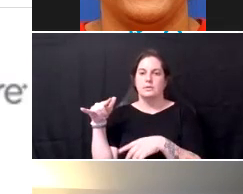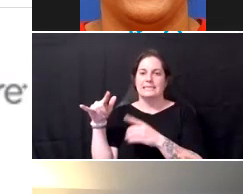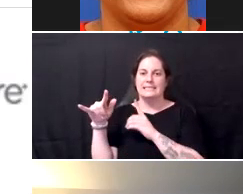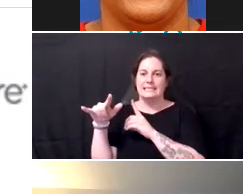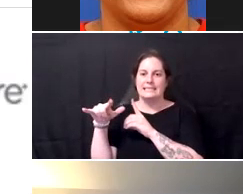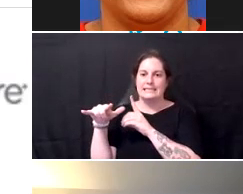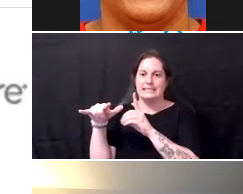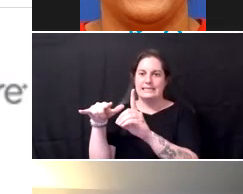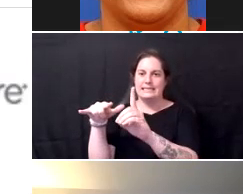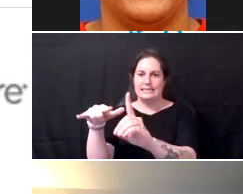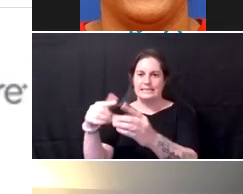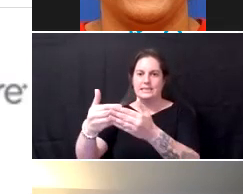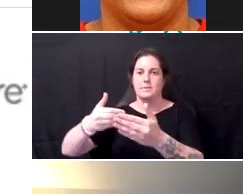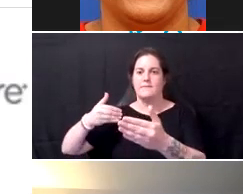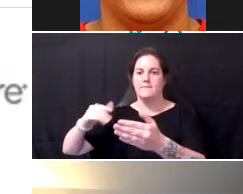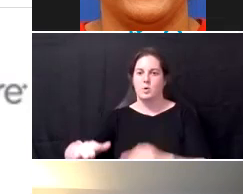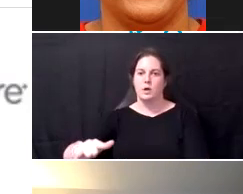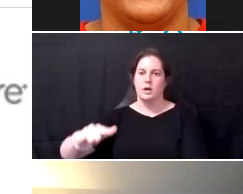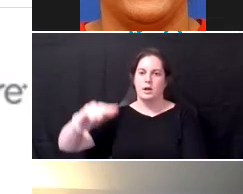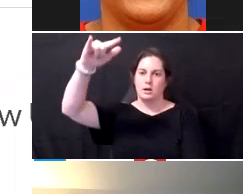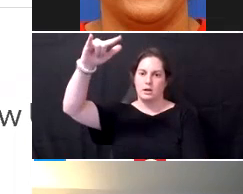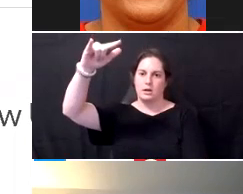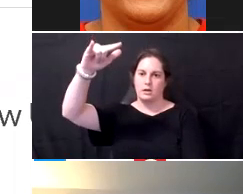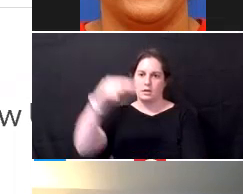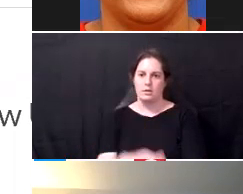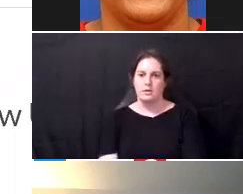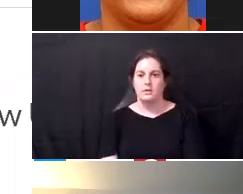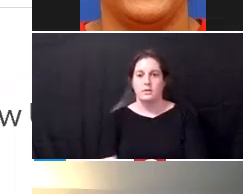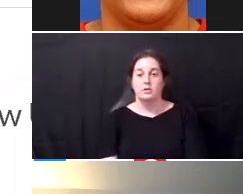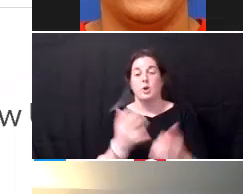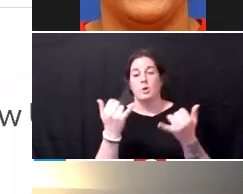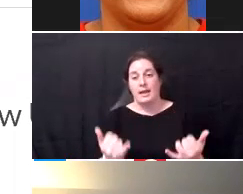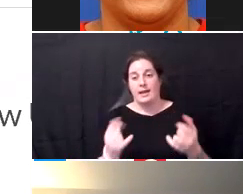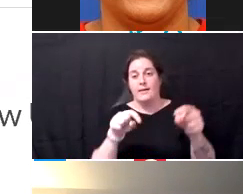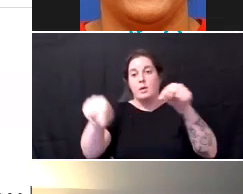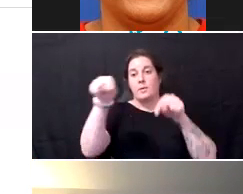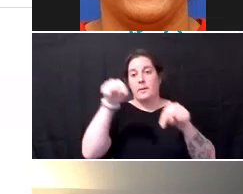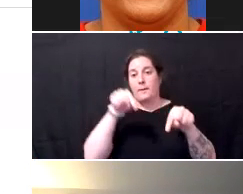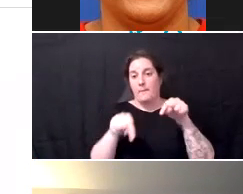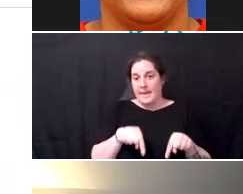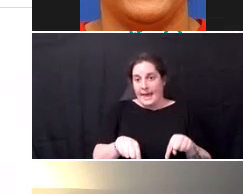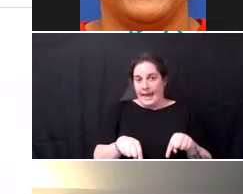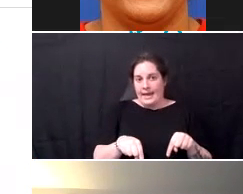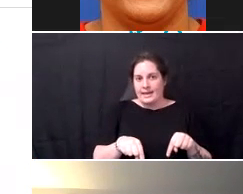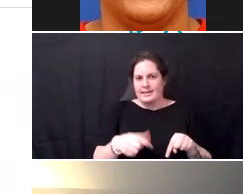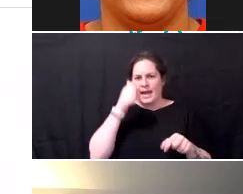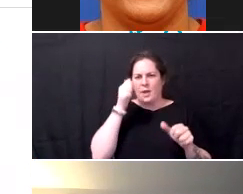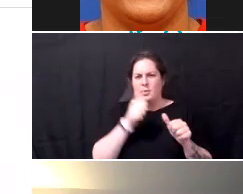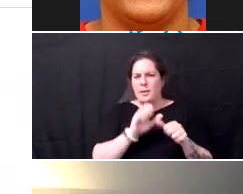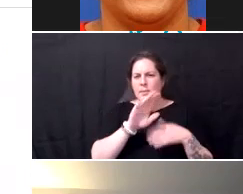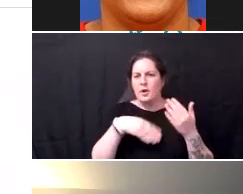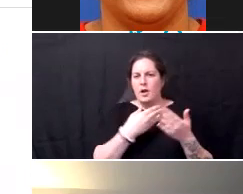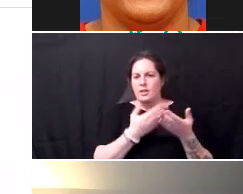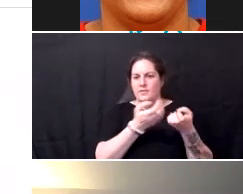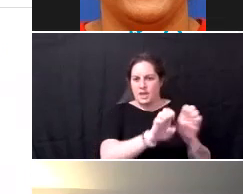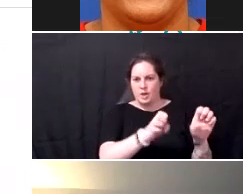now let's go back and refresh ourselves on those equations of motion.